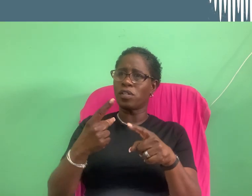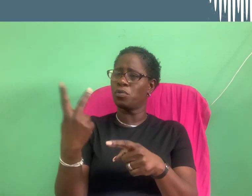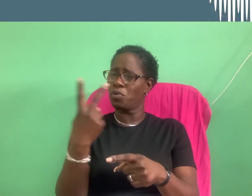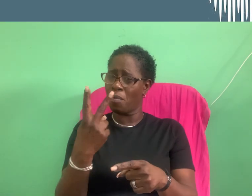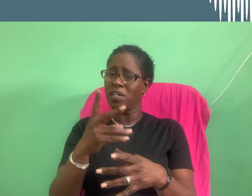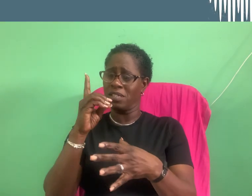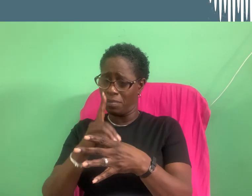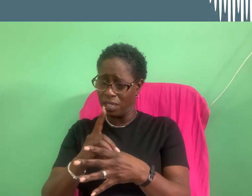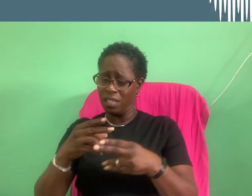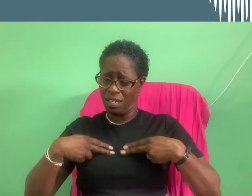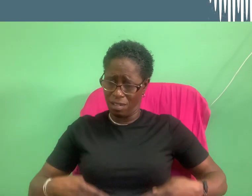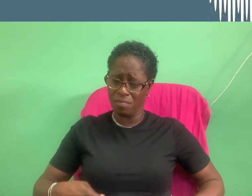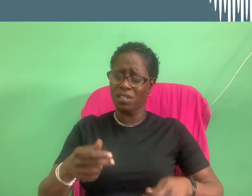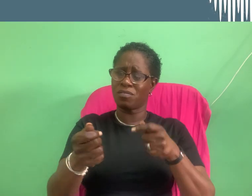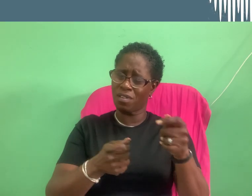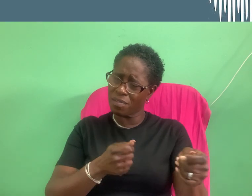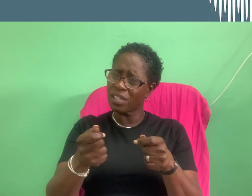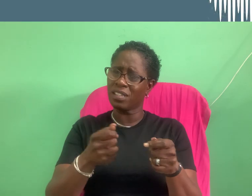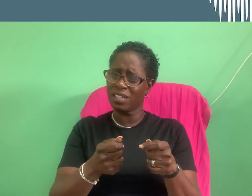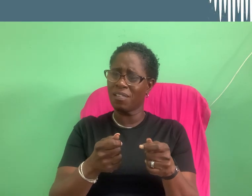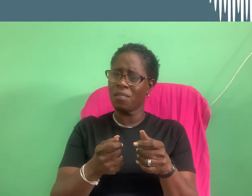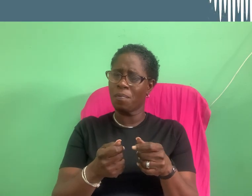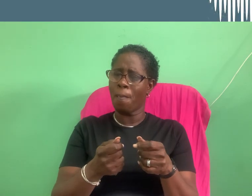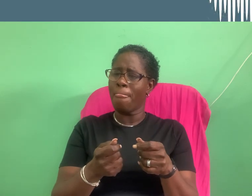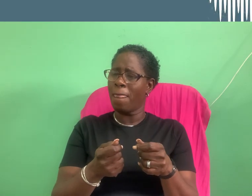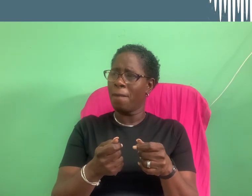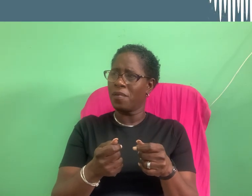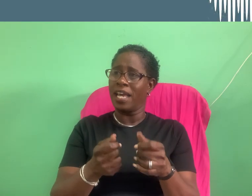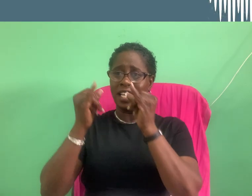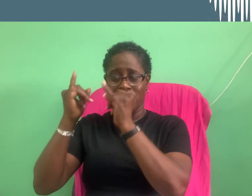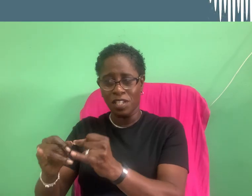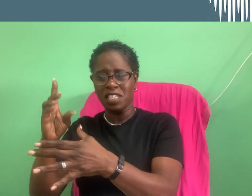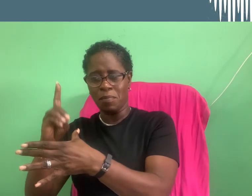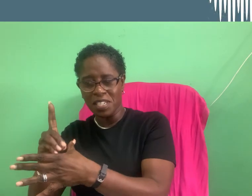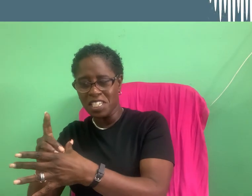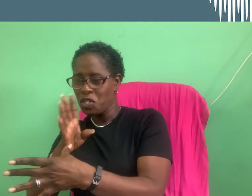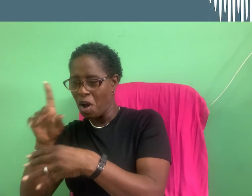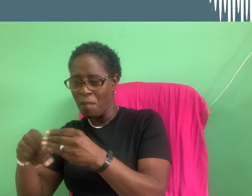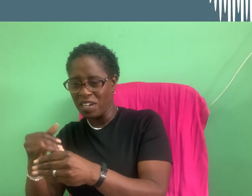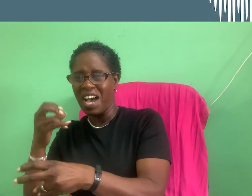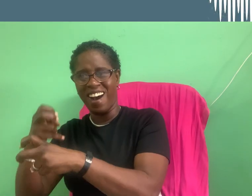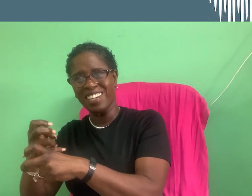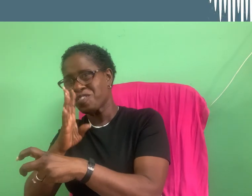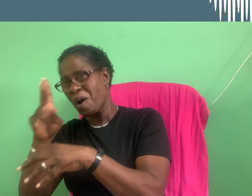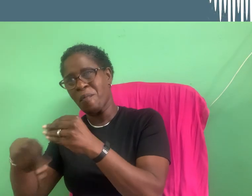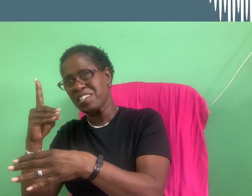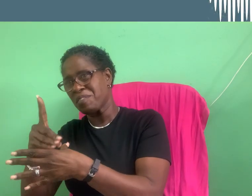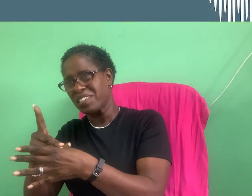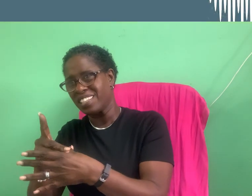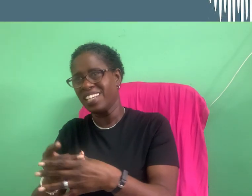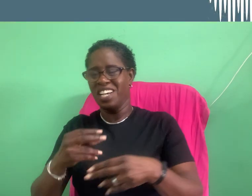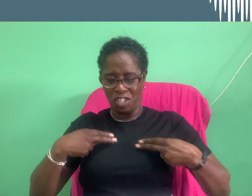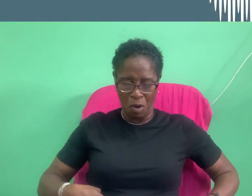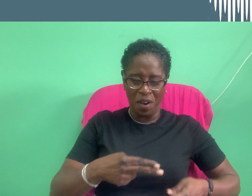two topics together, even within their own worlds, right? Like it can be hard. And this is the crux of